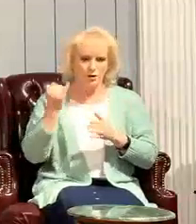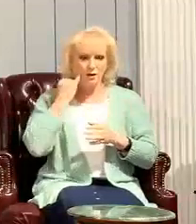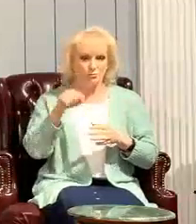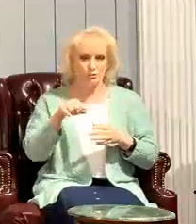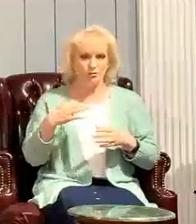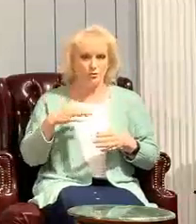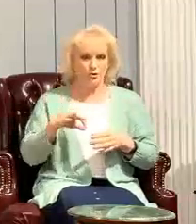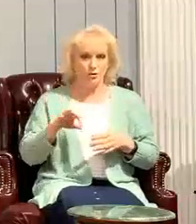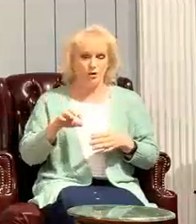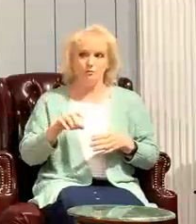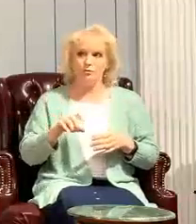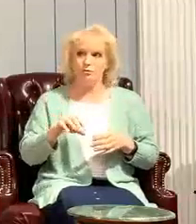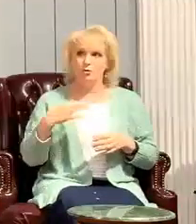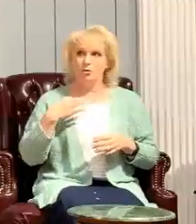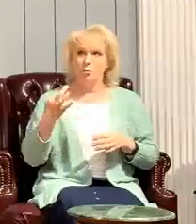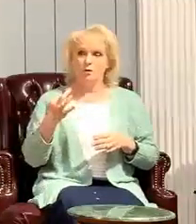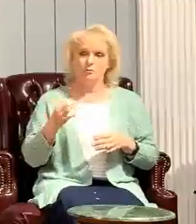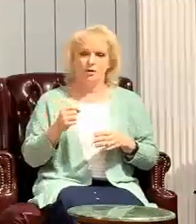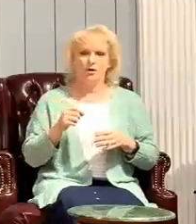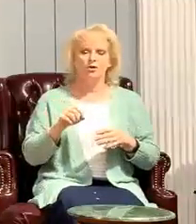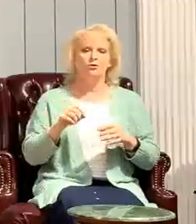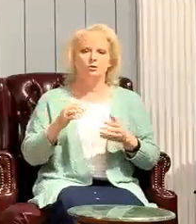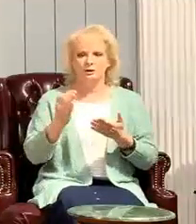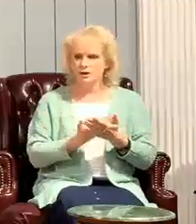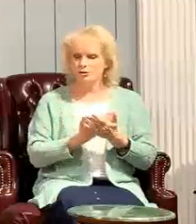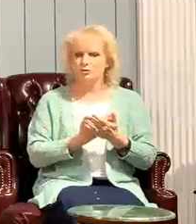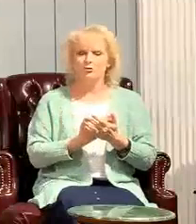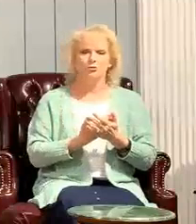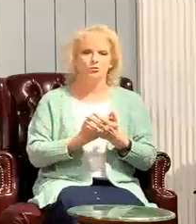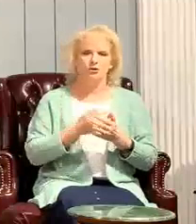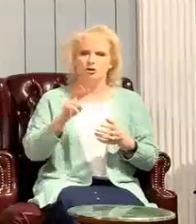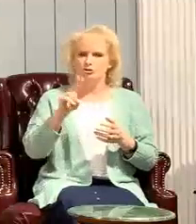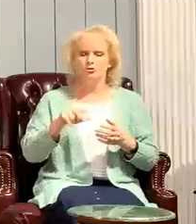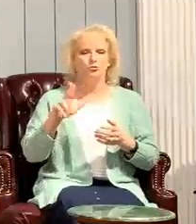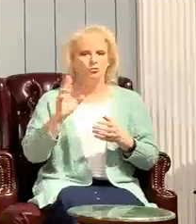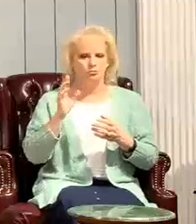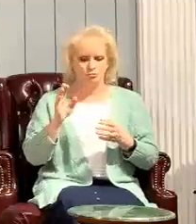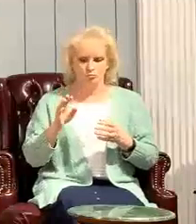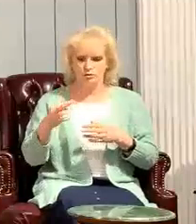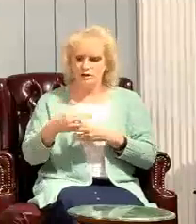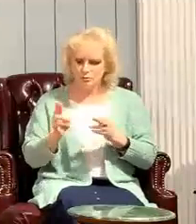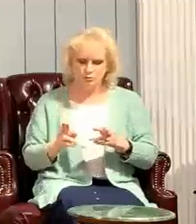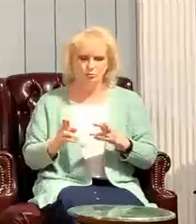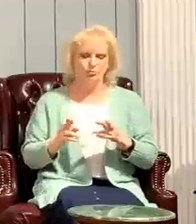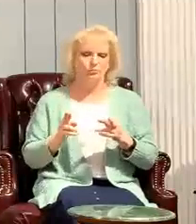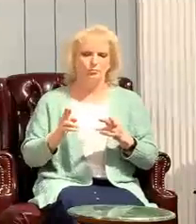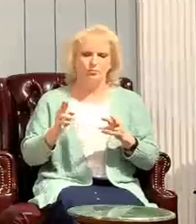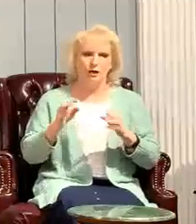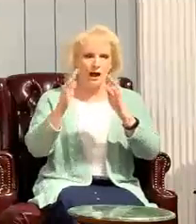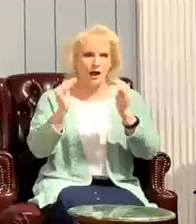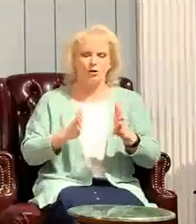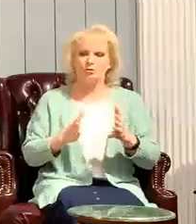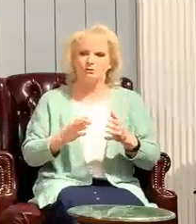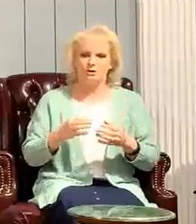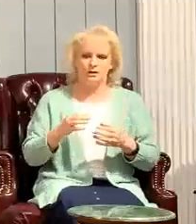new two-bedroom or three-bedroom house with two baths or something like that. And the interest rate was only like a 1%.